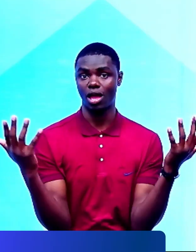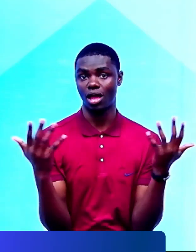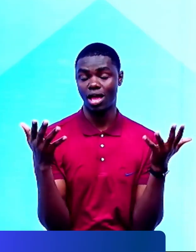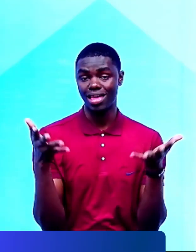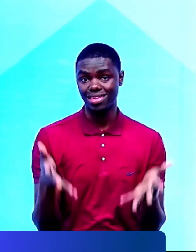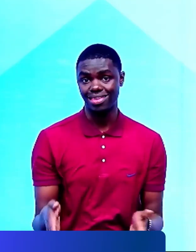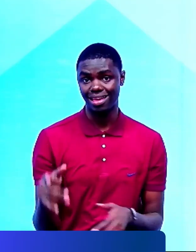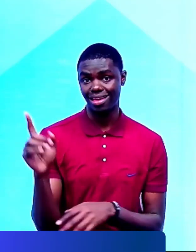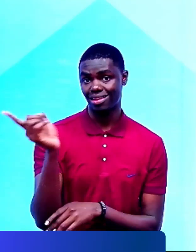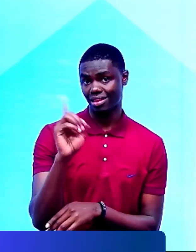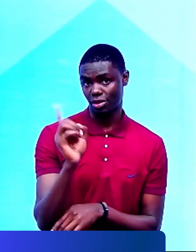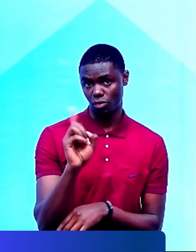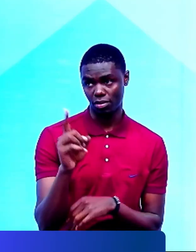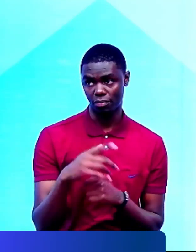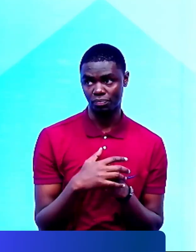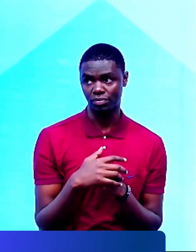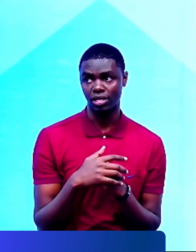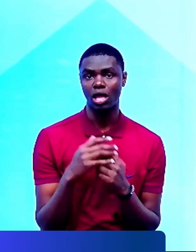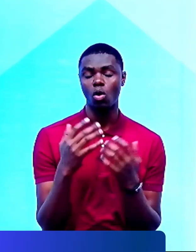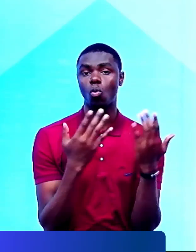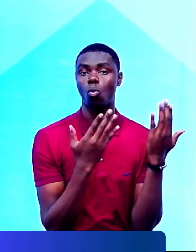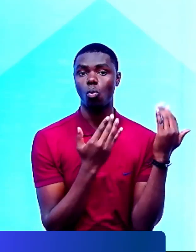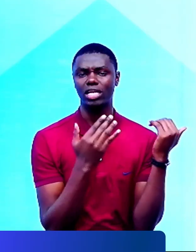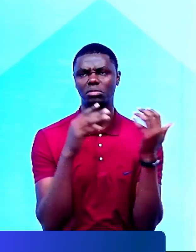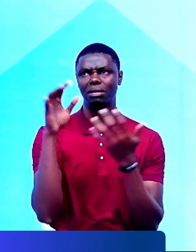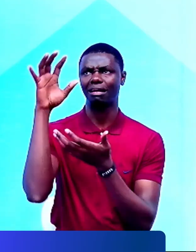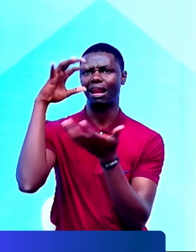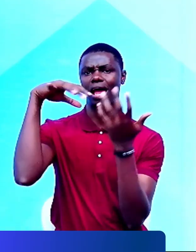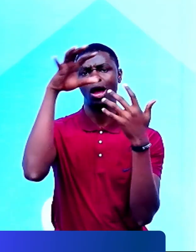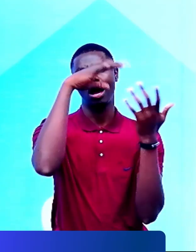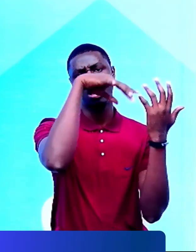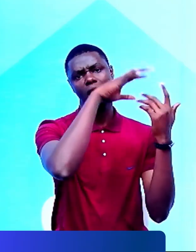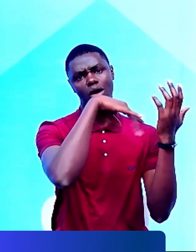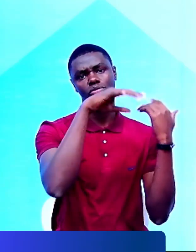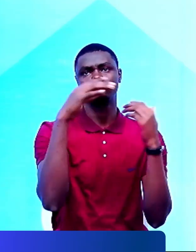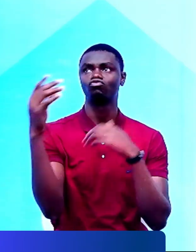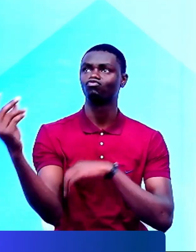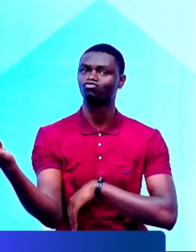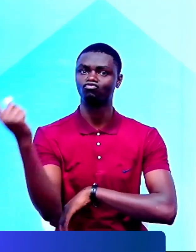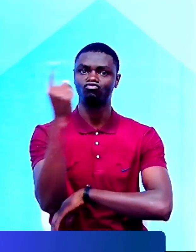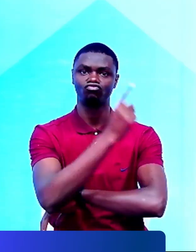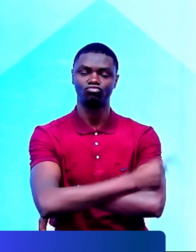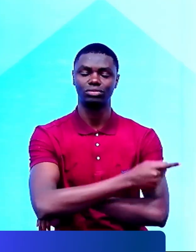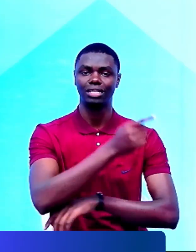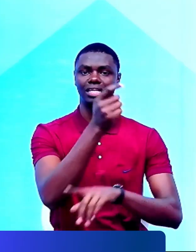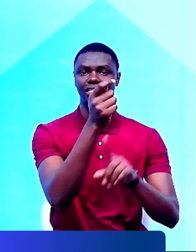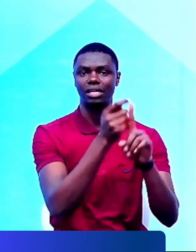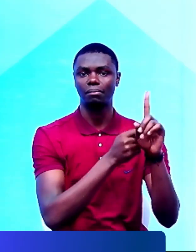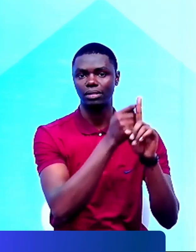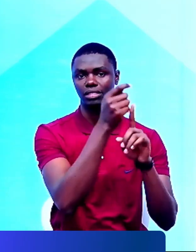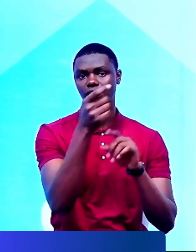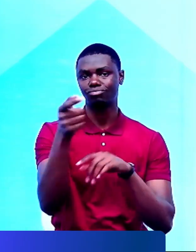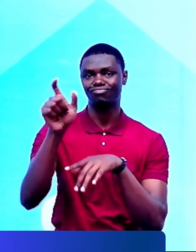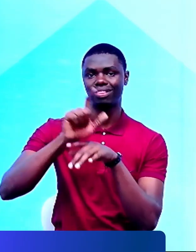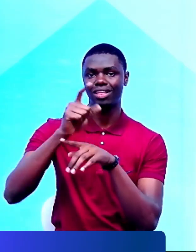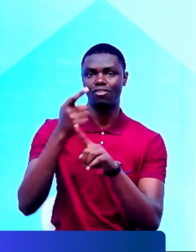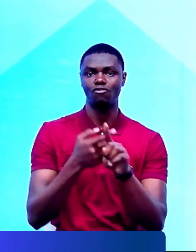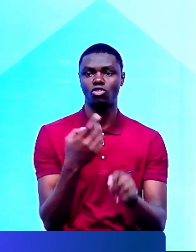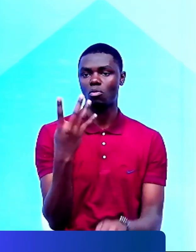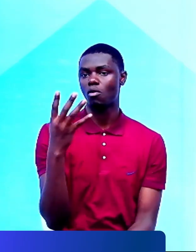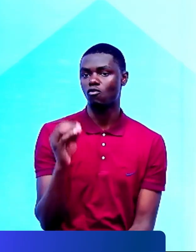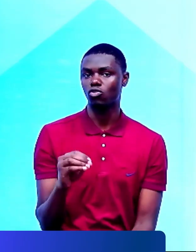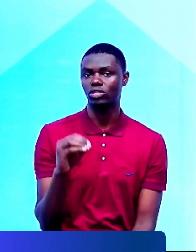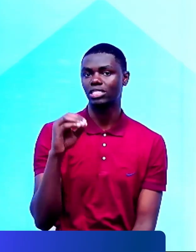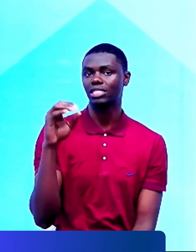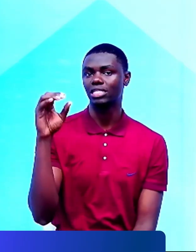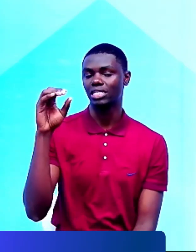in Nairobi, we expect cloudy skies throughout the day, and the temperatures will be rising from 14 degrees